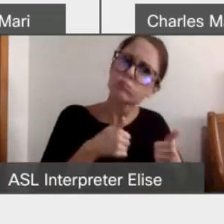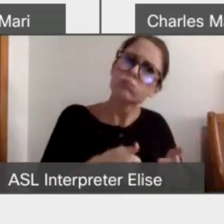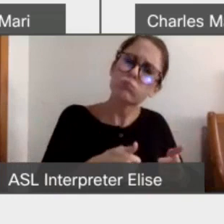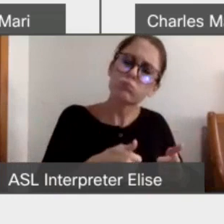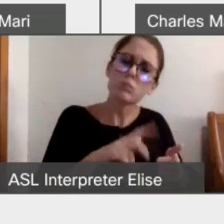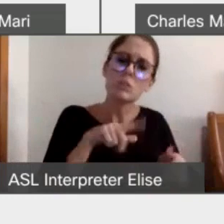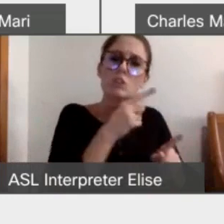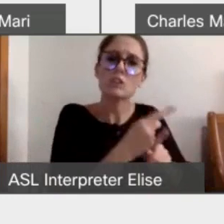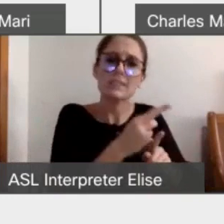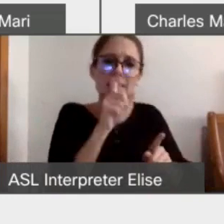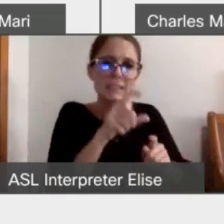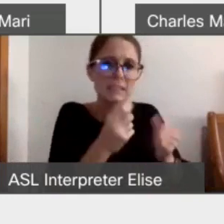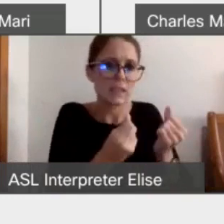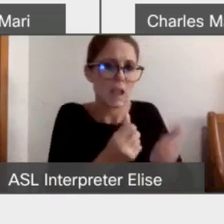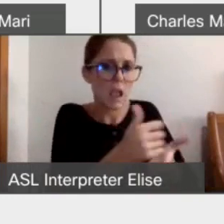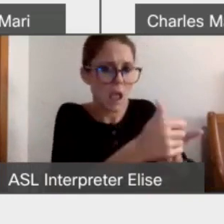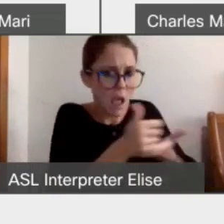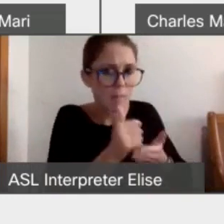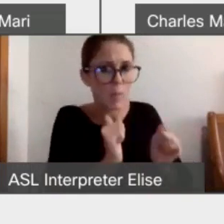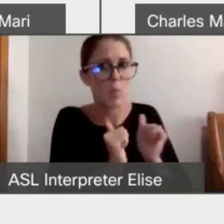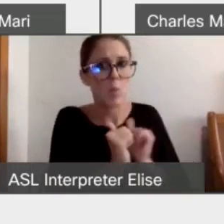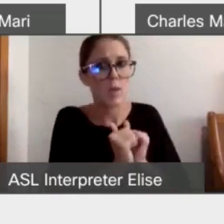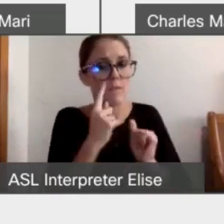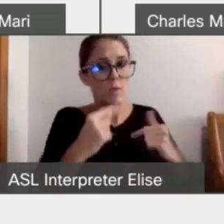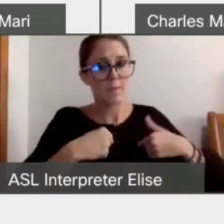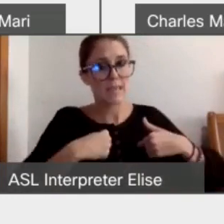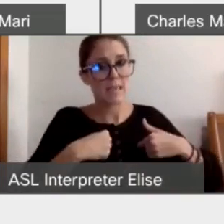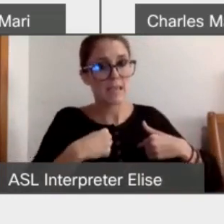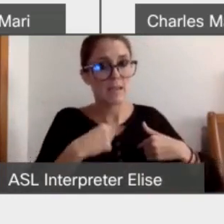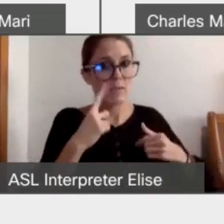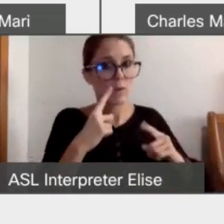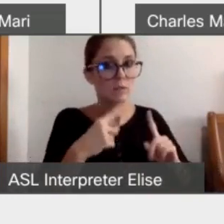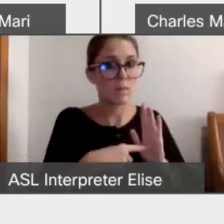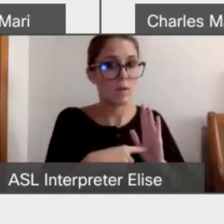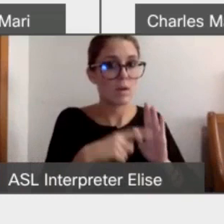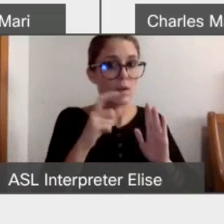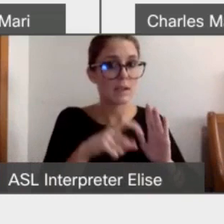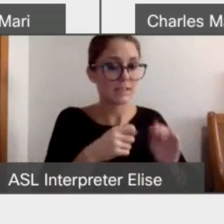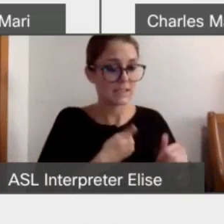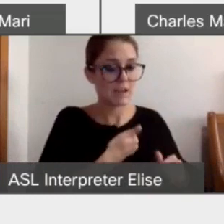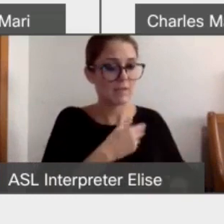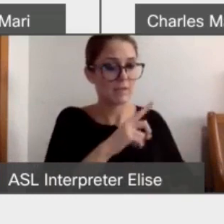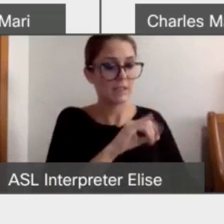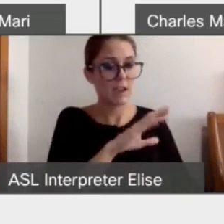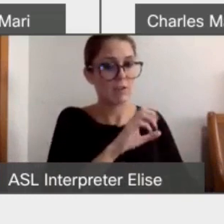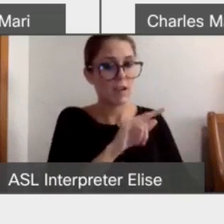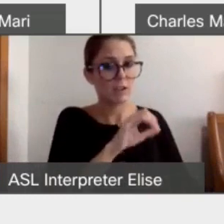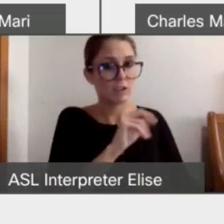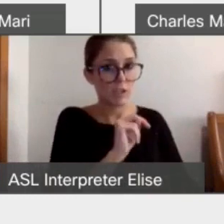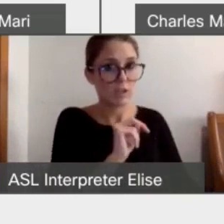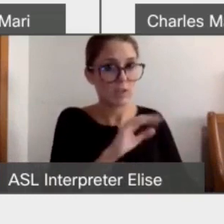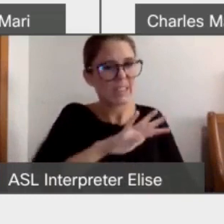just need help with, in my case, I happen to be doing self-direction, so a little rough around the edges here